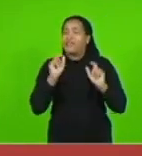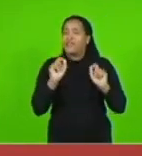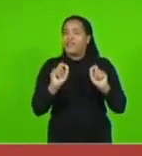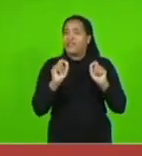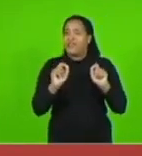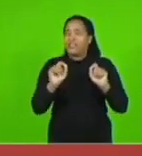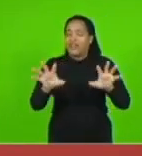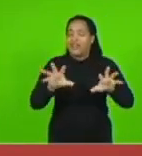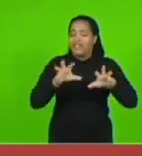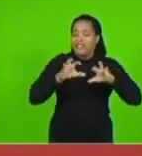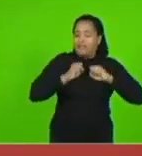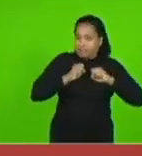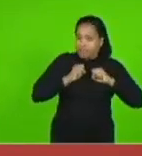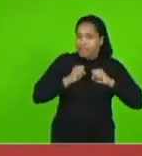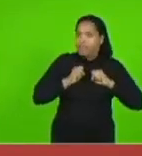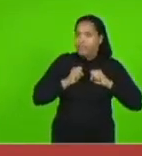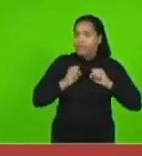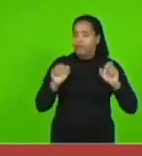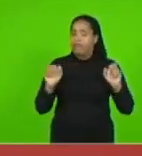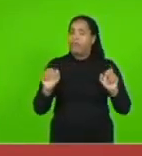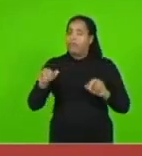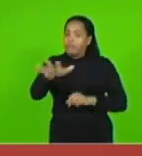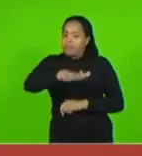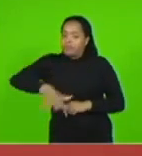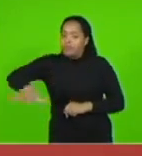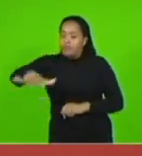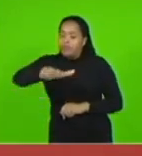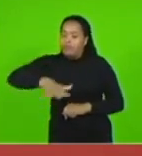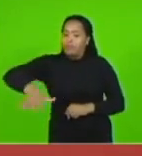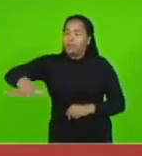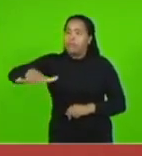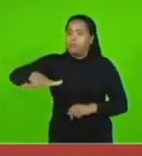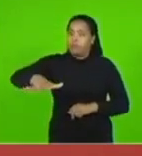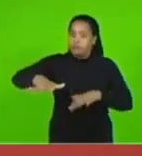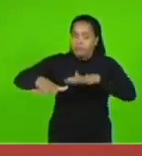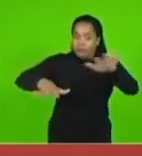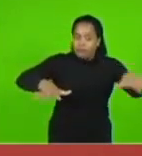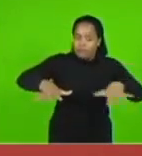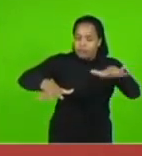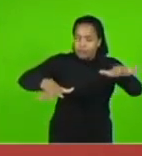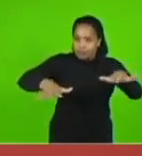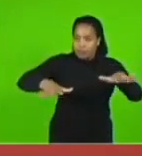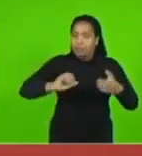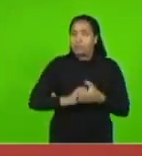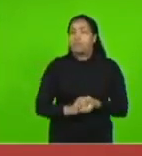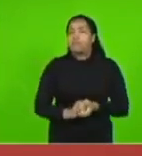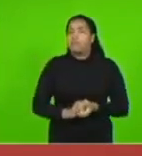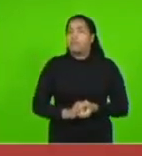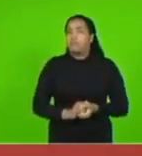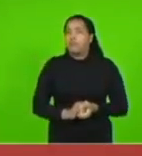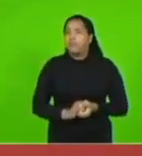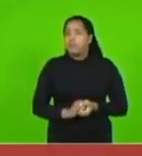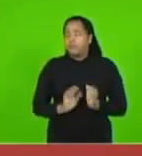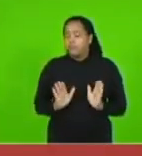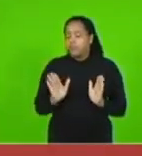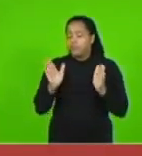And we're going to talk about the performance of these regions that was